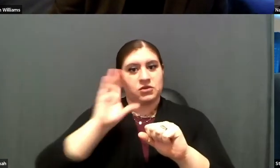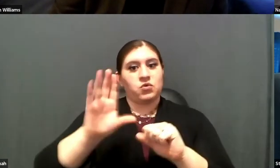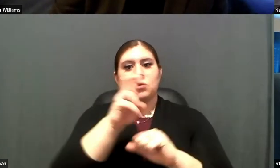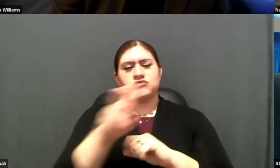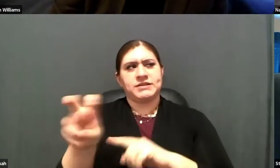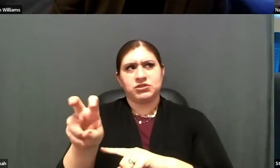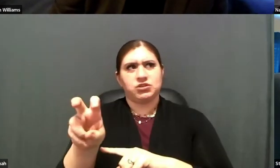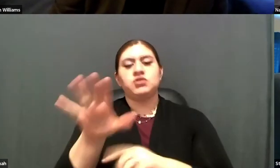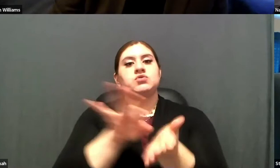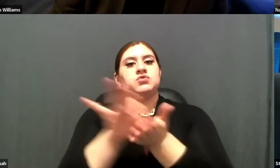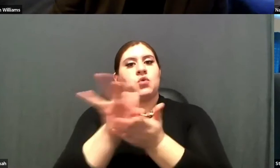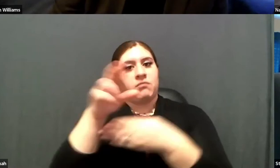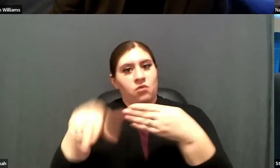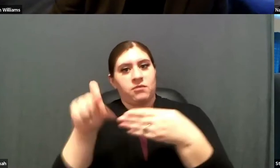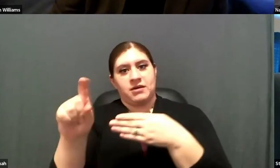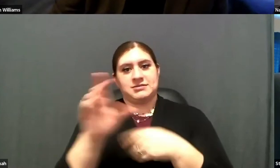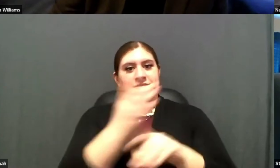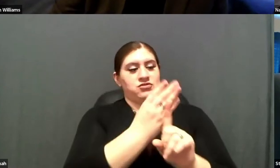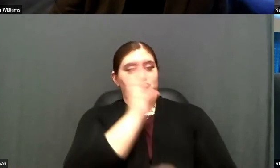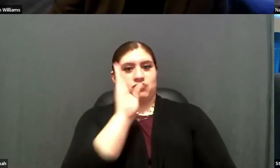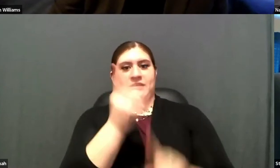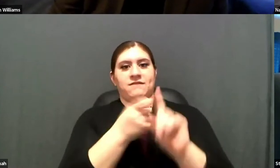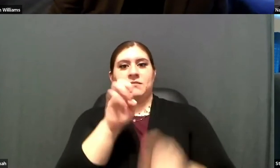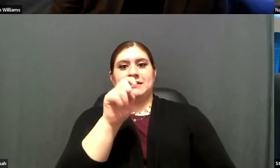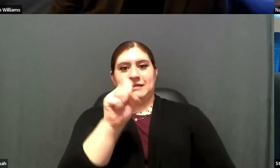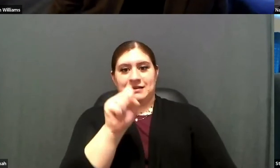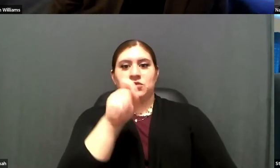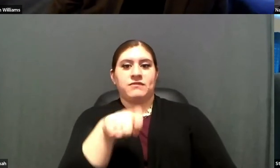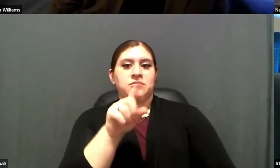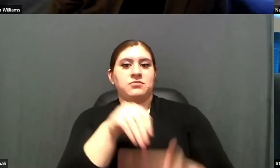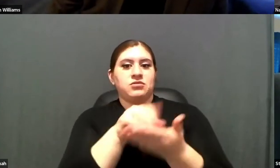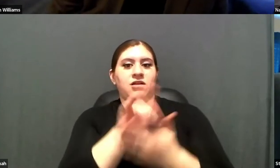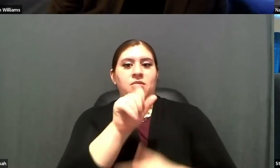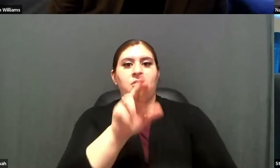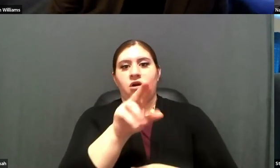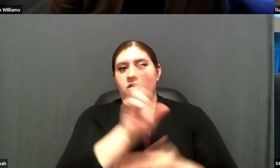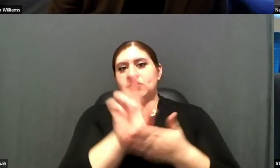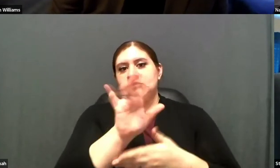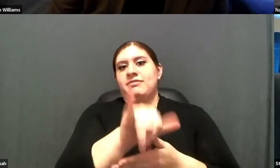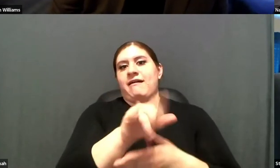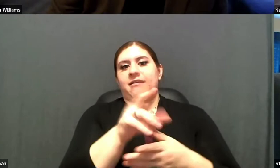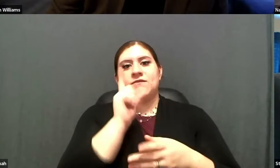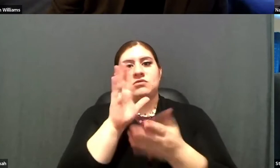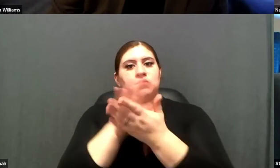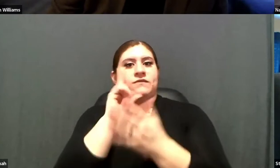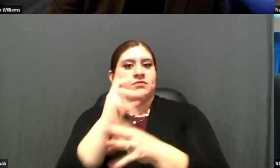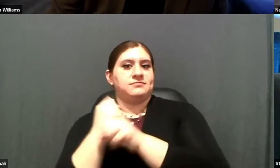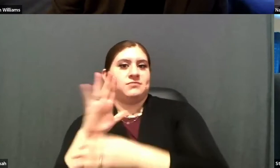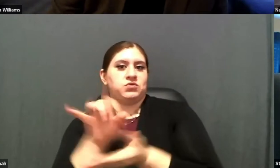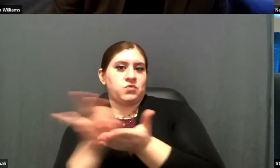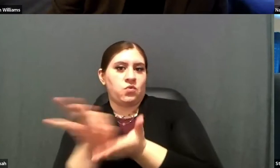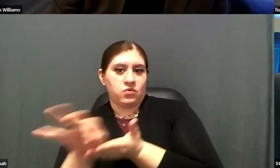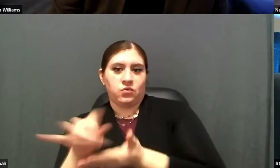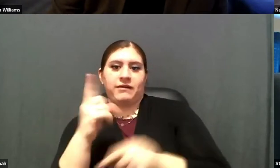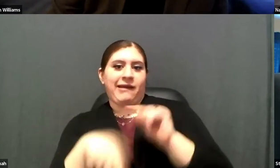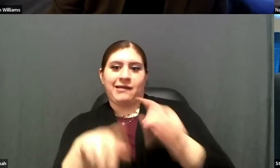Your score report has to come directly from ETS. So you're going to have to put Lamar University in there as a school to receive your scores. We won't be